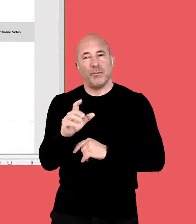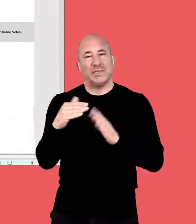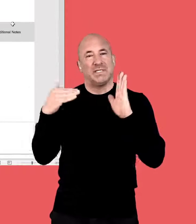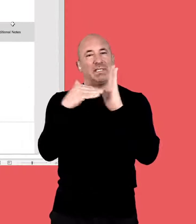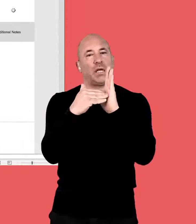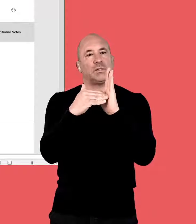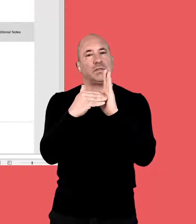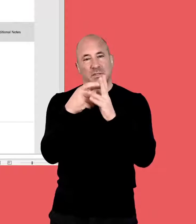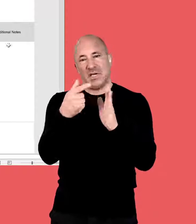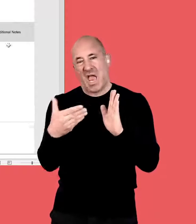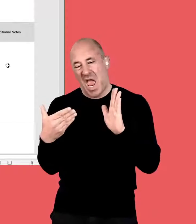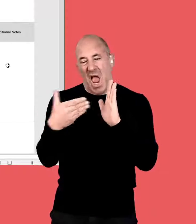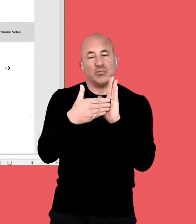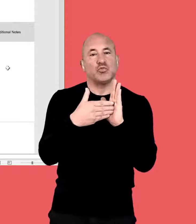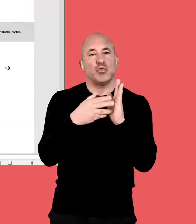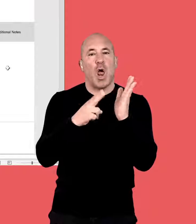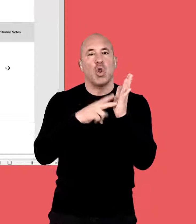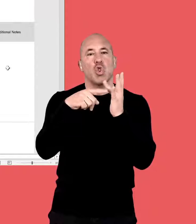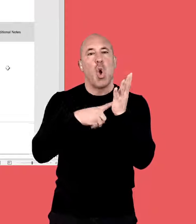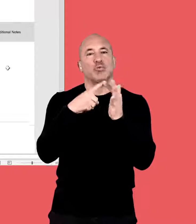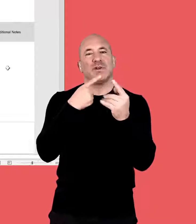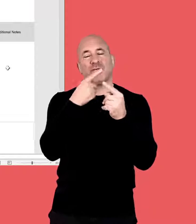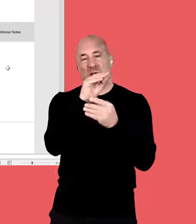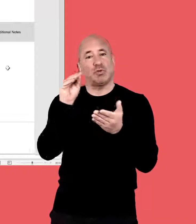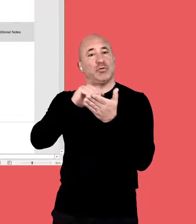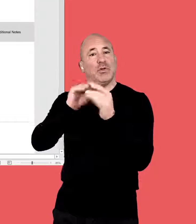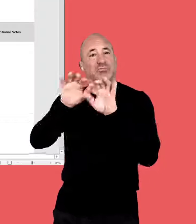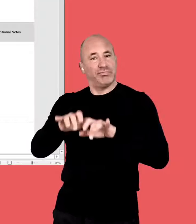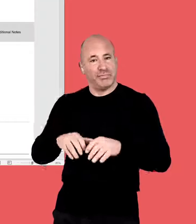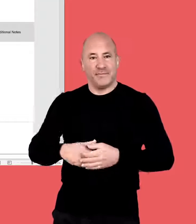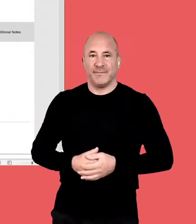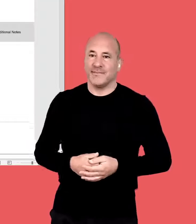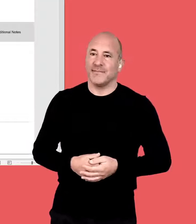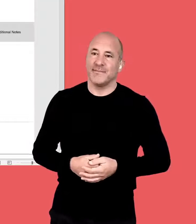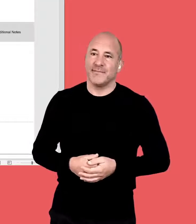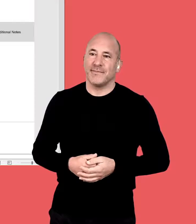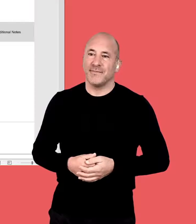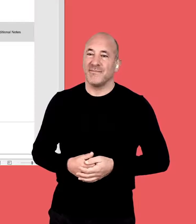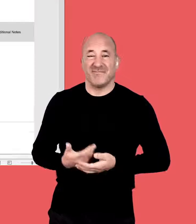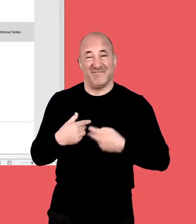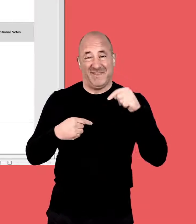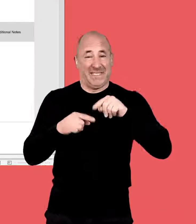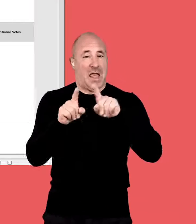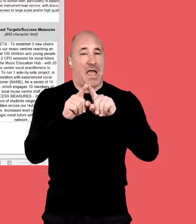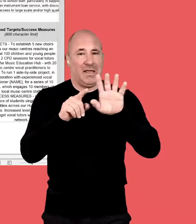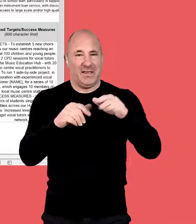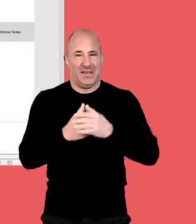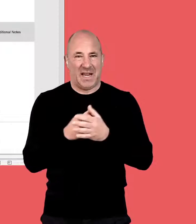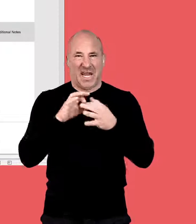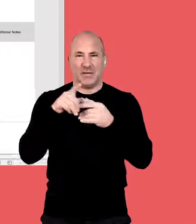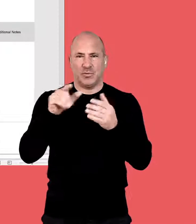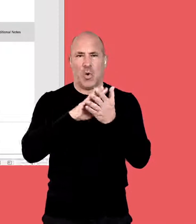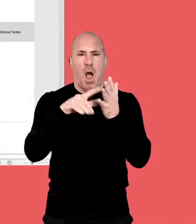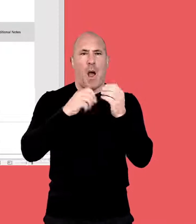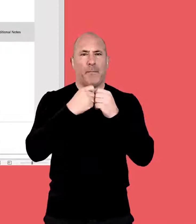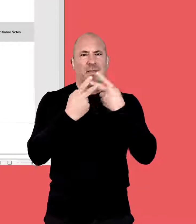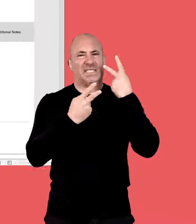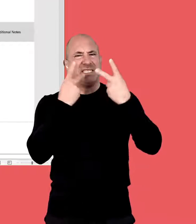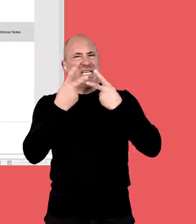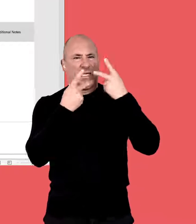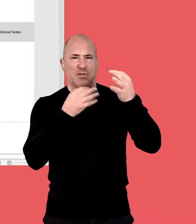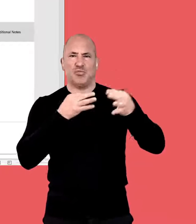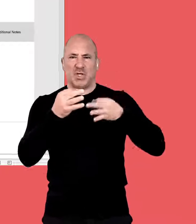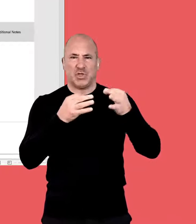the final column, column Z, here. So for this example, as it relates to the hub's